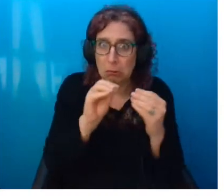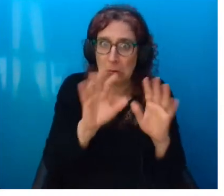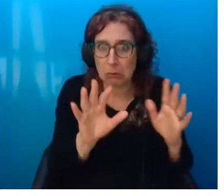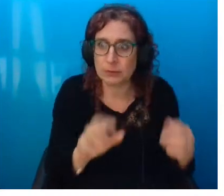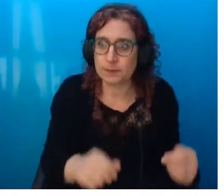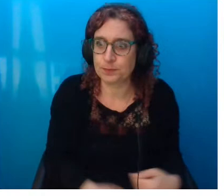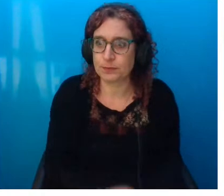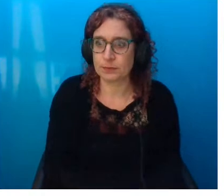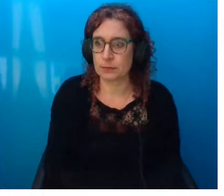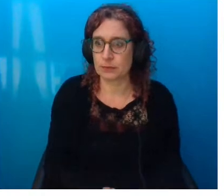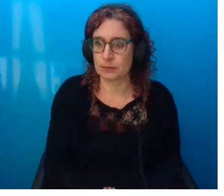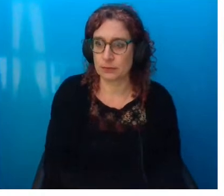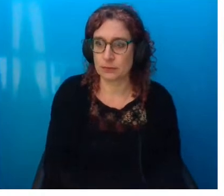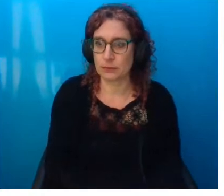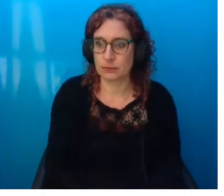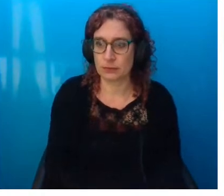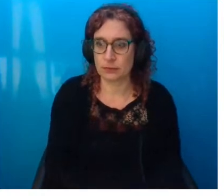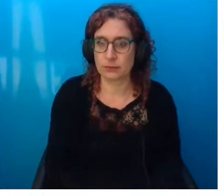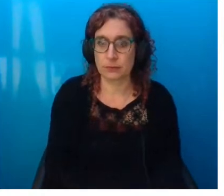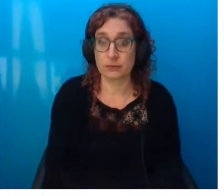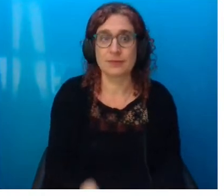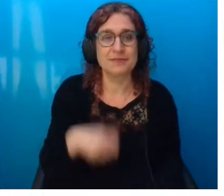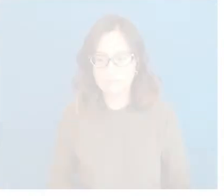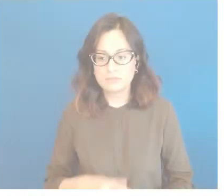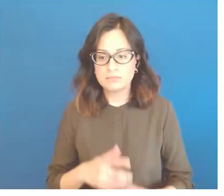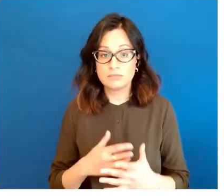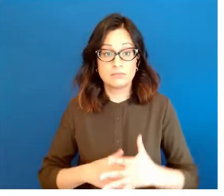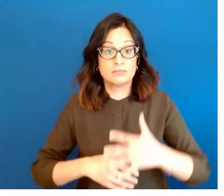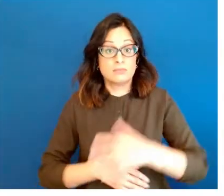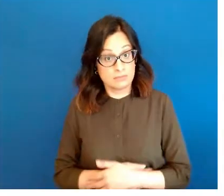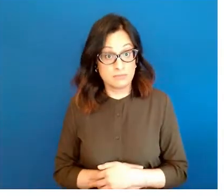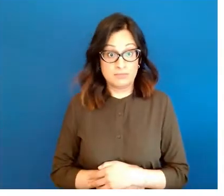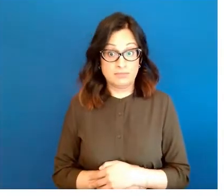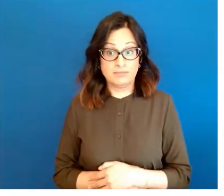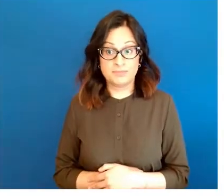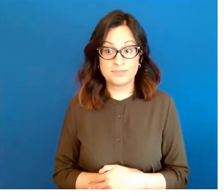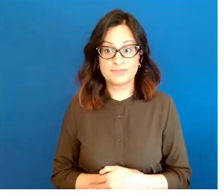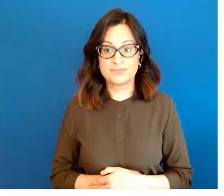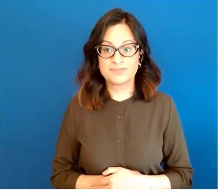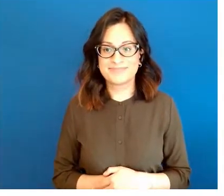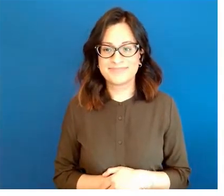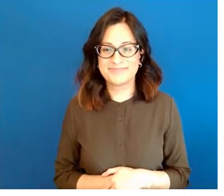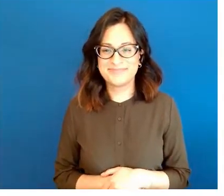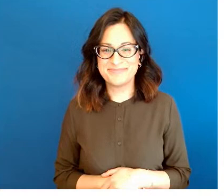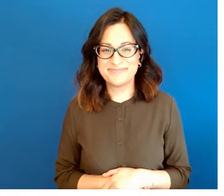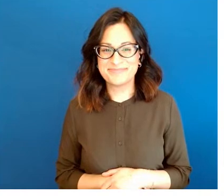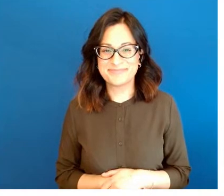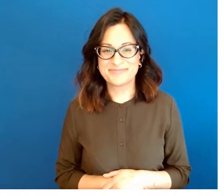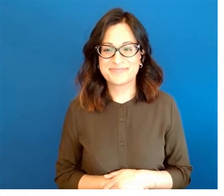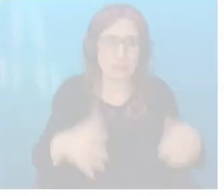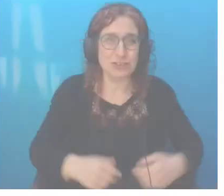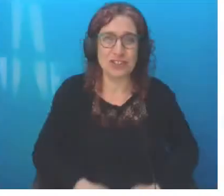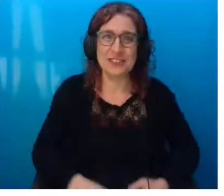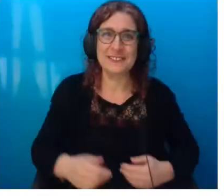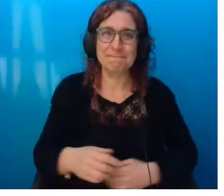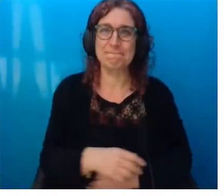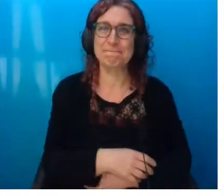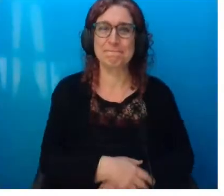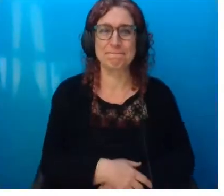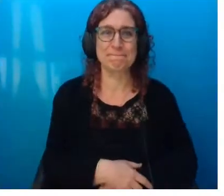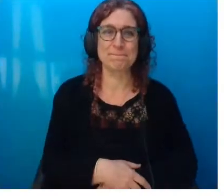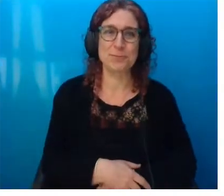Thank you very much. That's all your questions for today, Dr. Ryan. Thank you very much for that very informative talk.